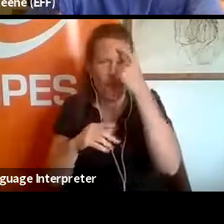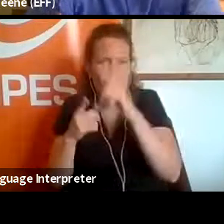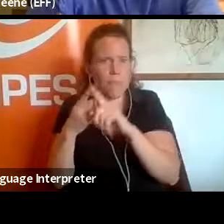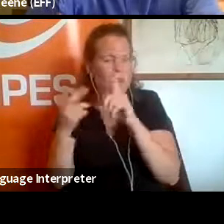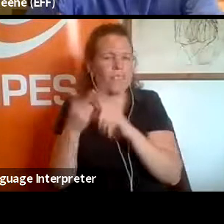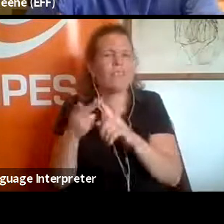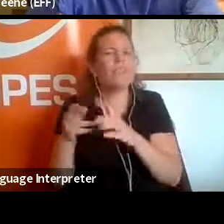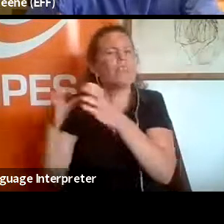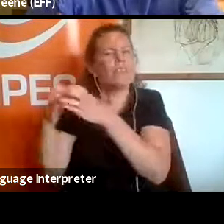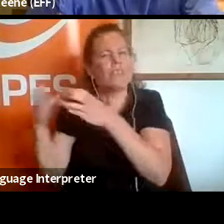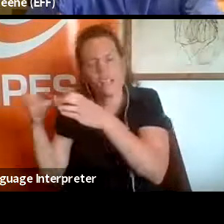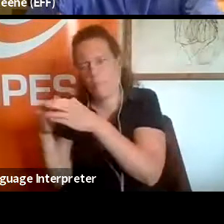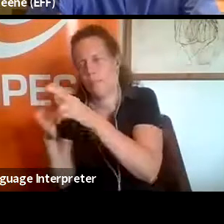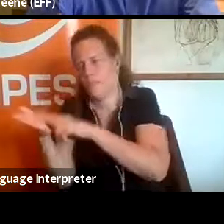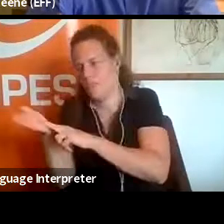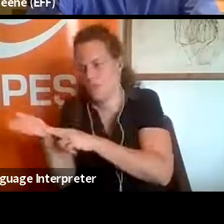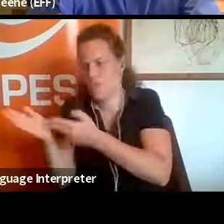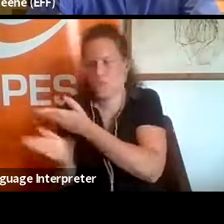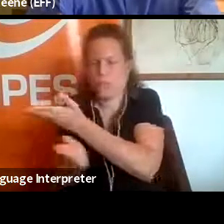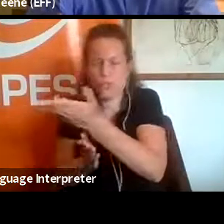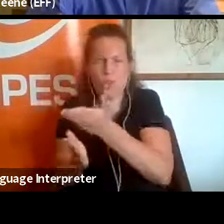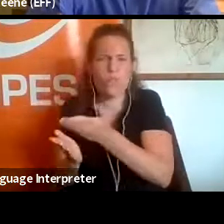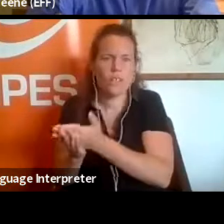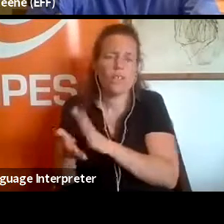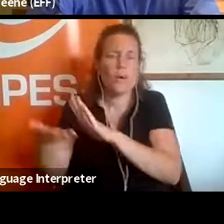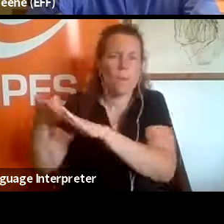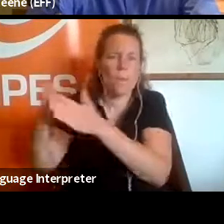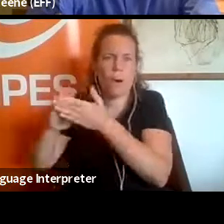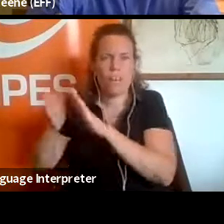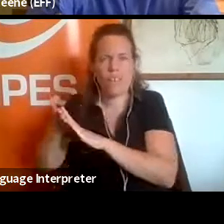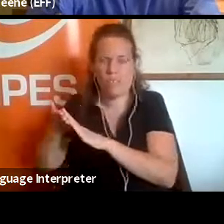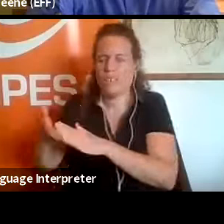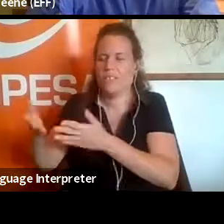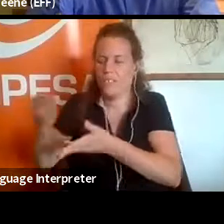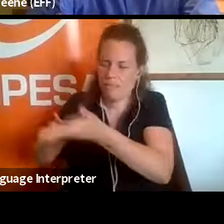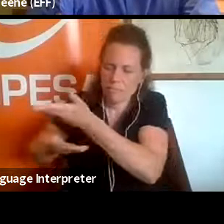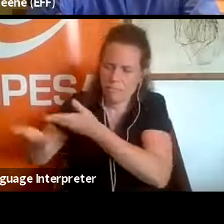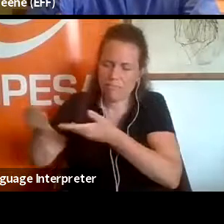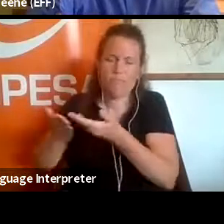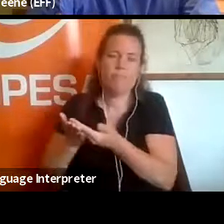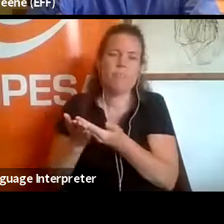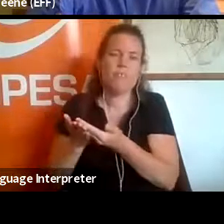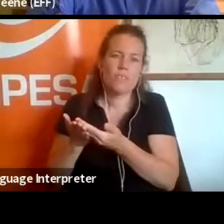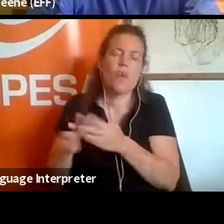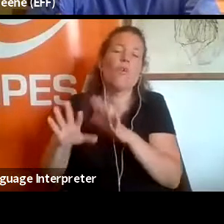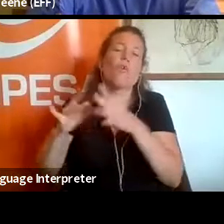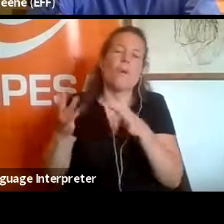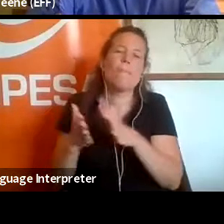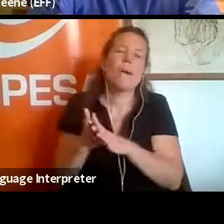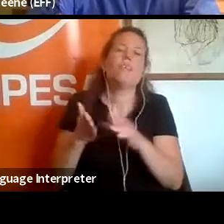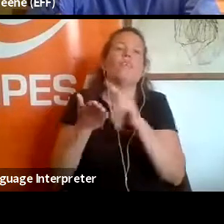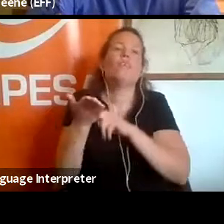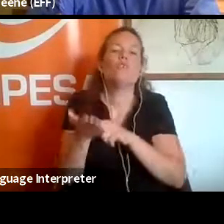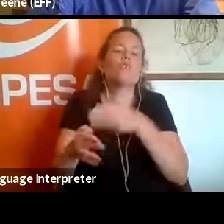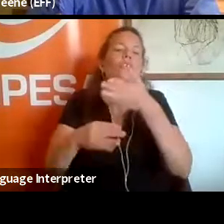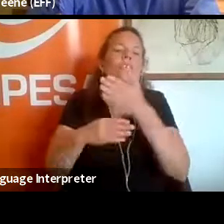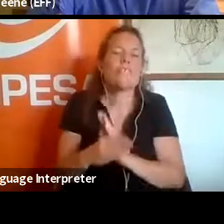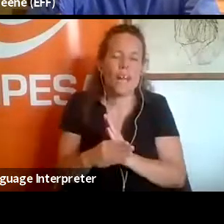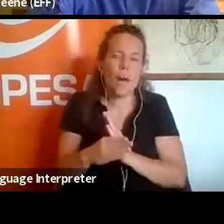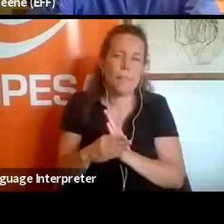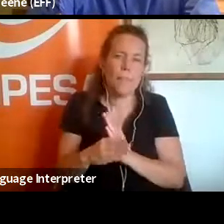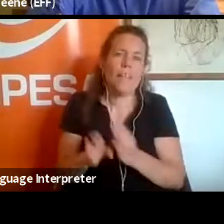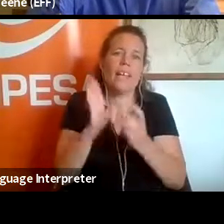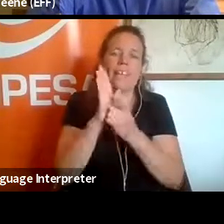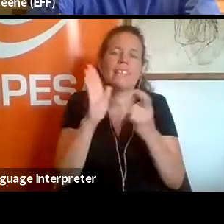use, that our partners and colleagues want to use the toolkit. So we might provide some examples or case studies of how